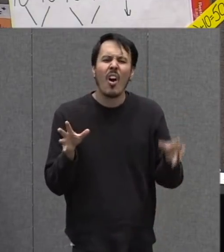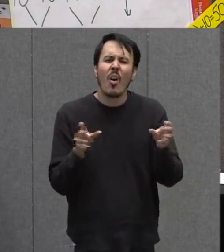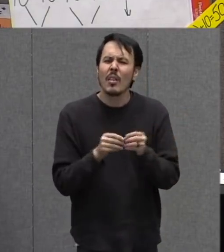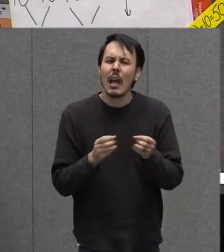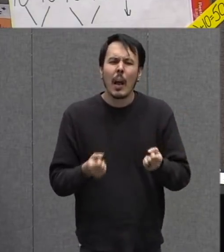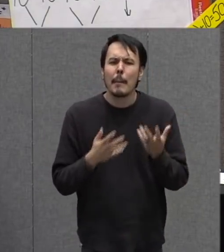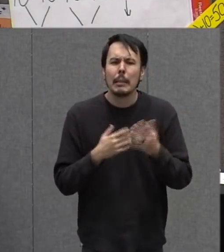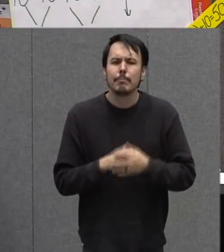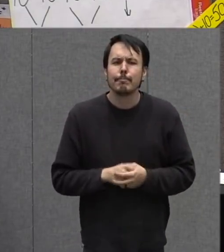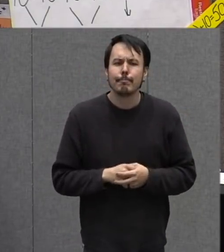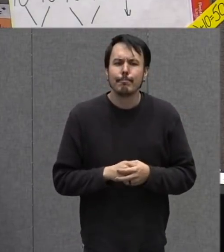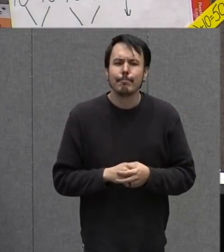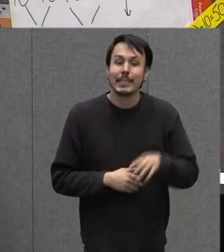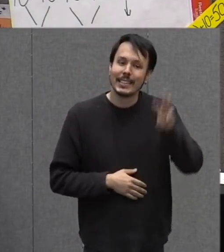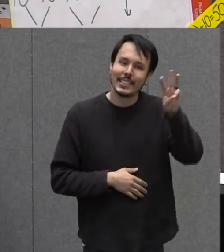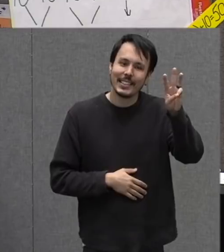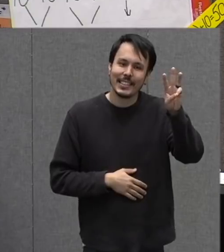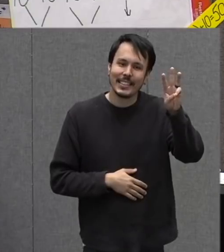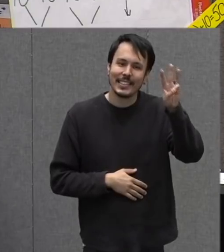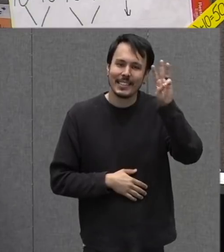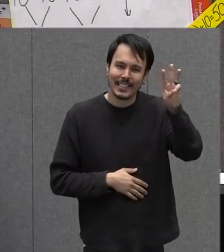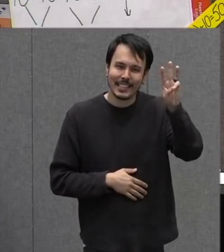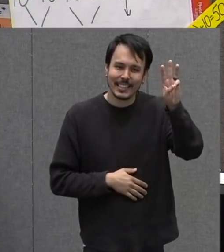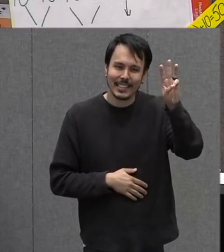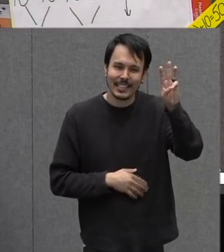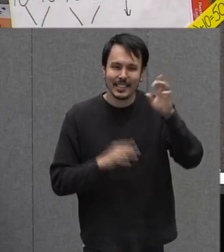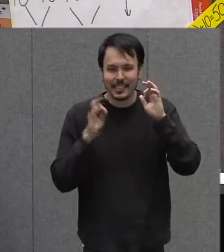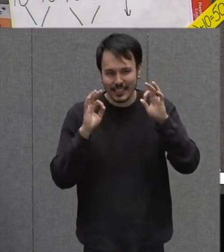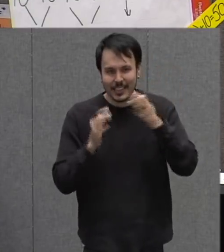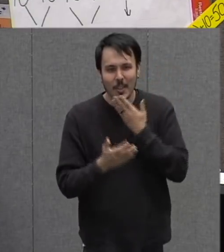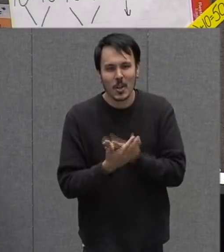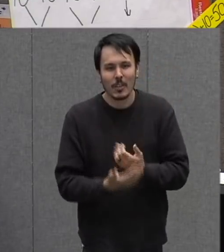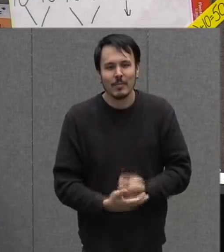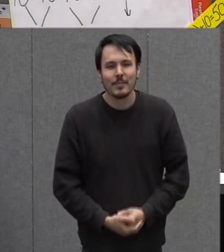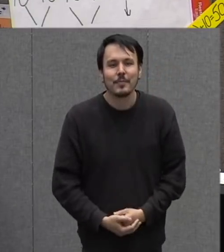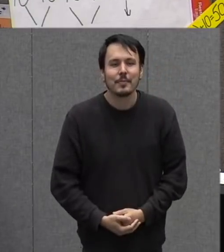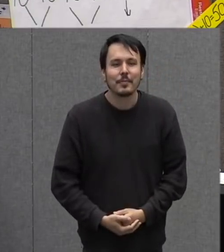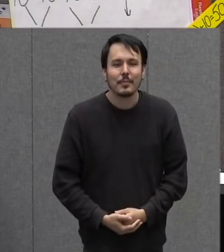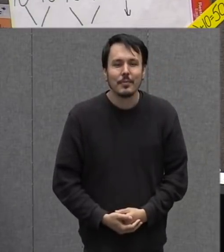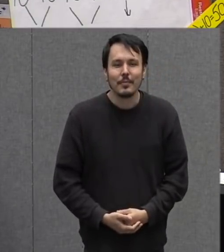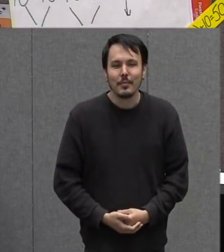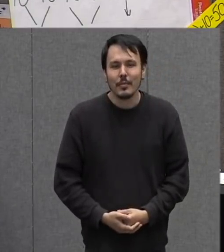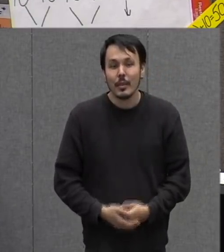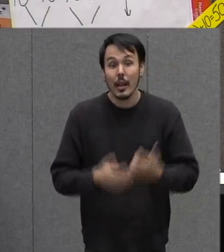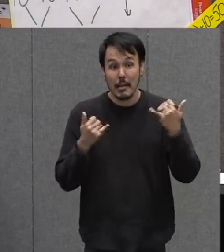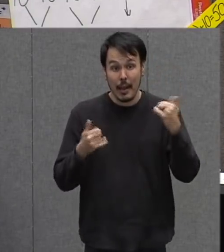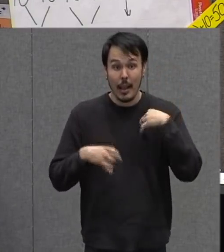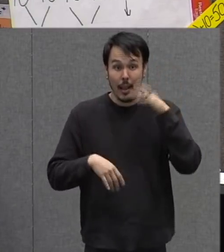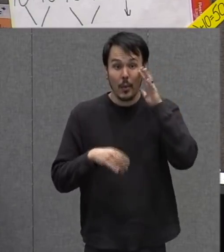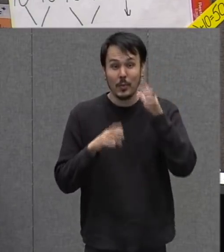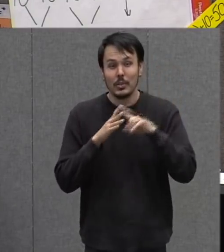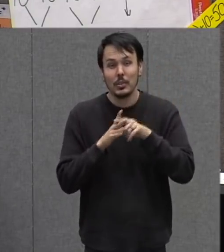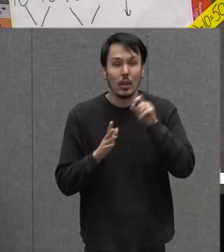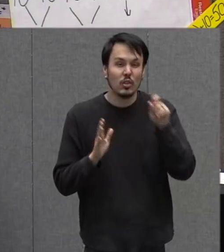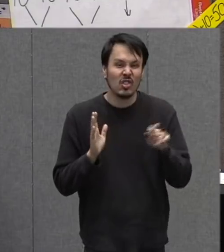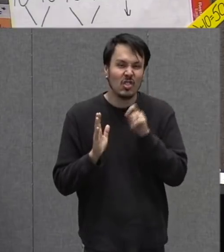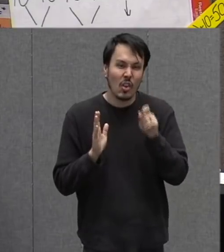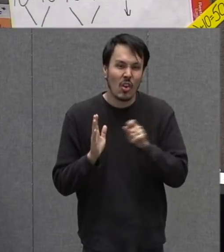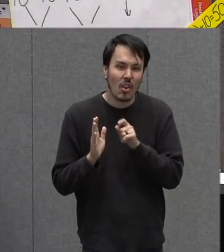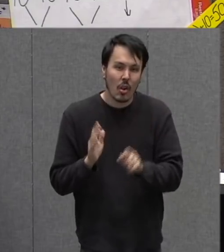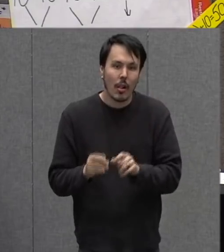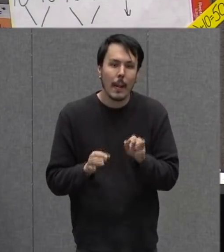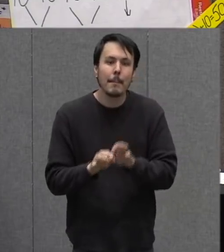do? 6. Good. So I'm going to now start circling important